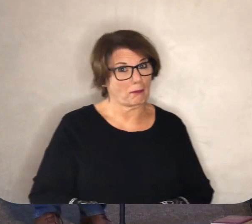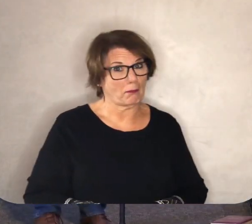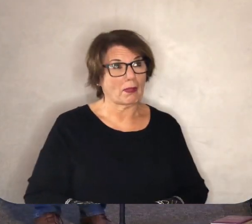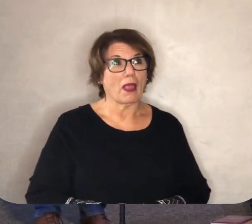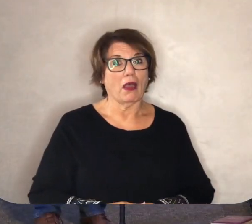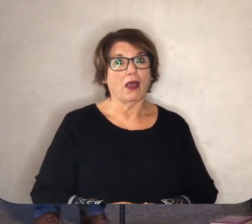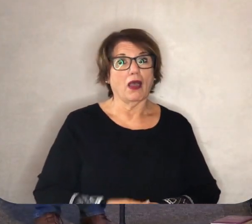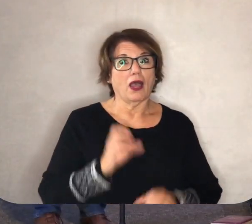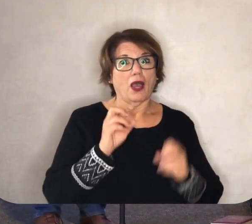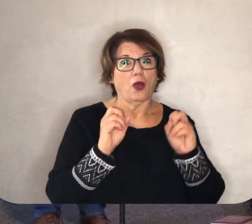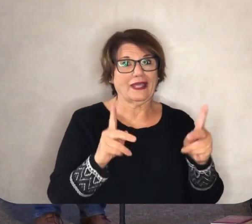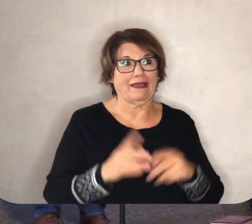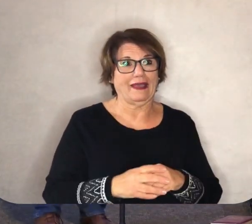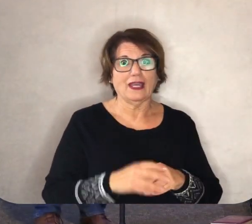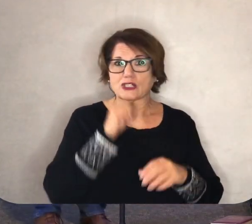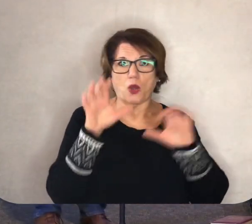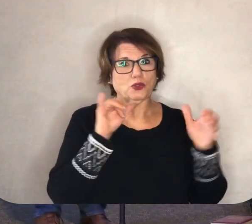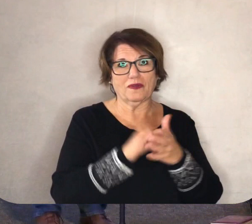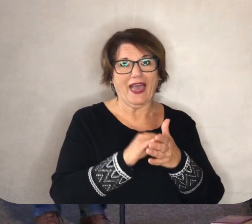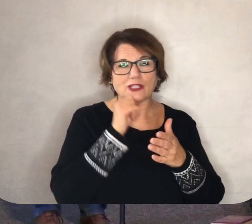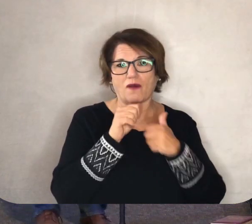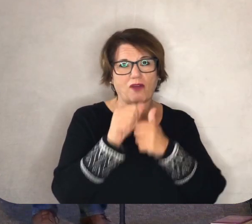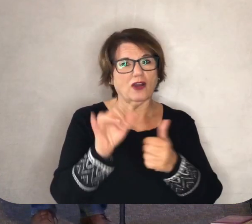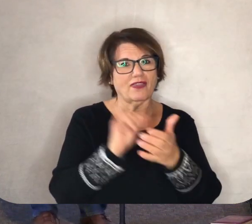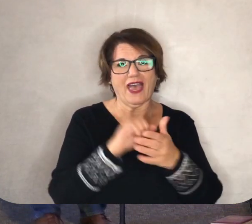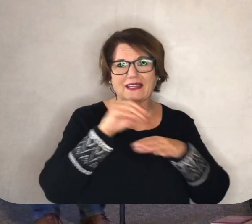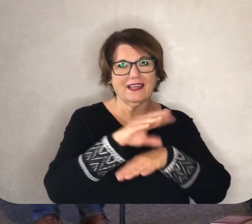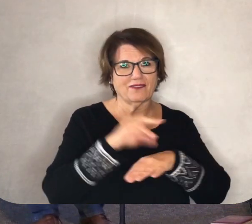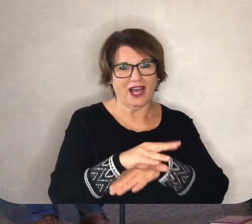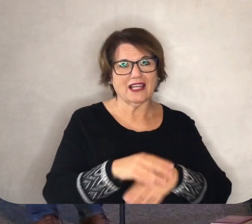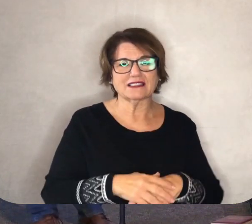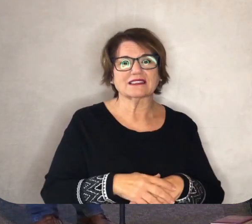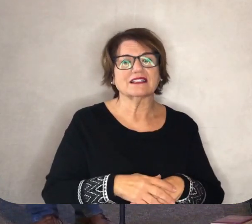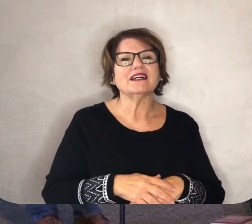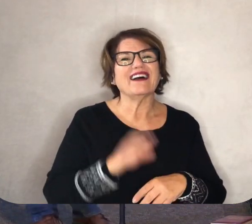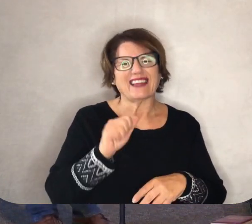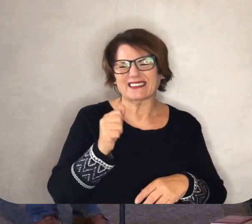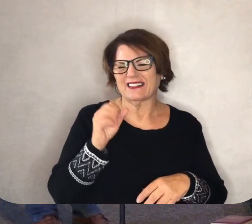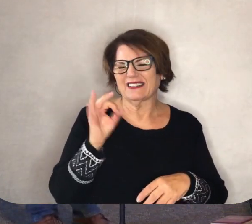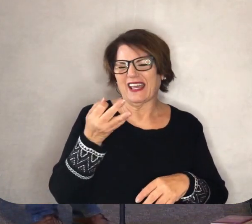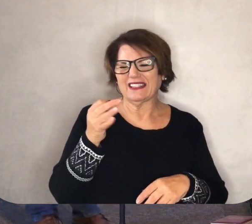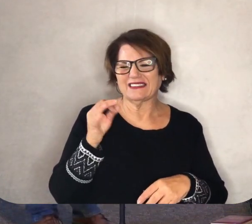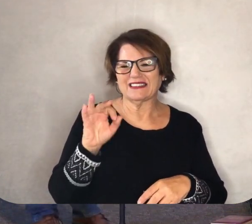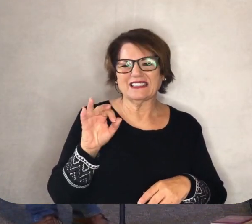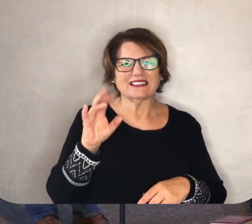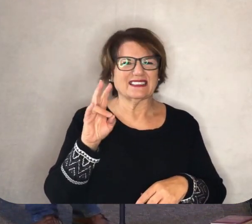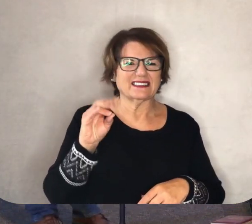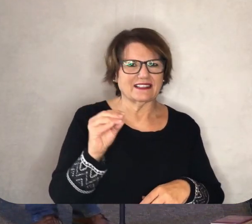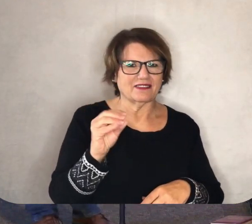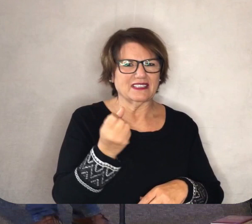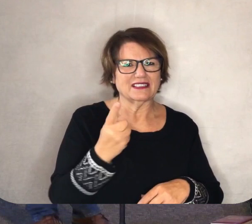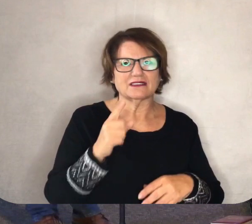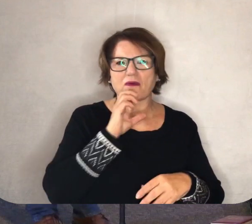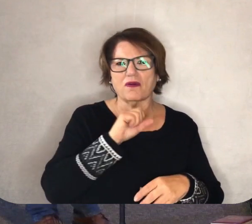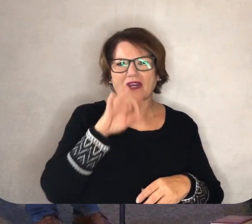Okay, don't do that. If you cannot be with the one you love, behave yourself.